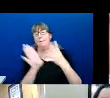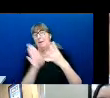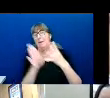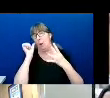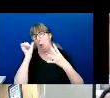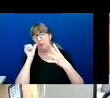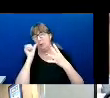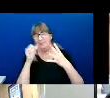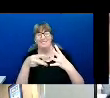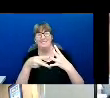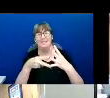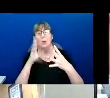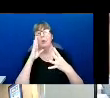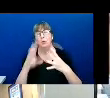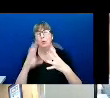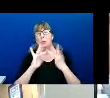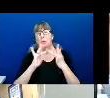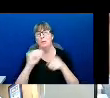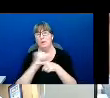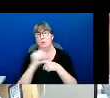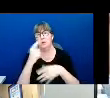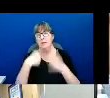March 4th.